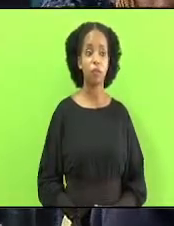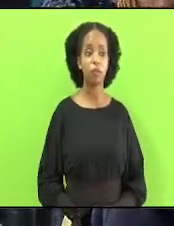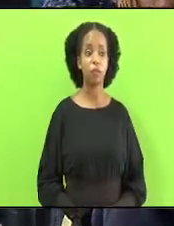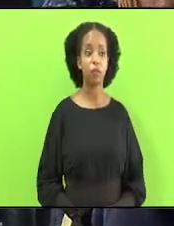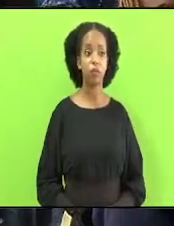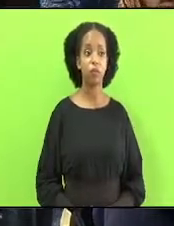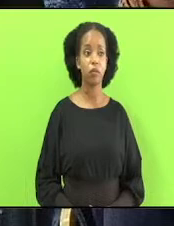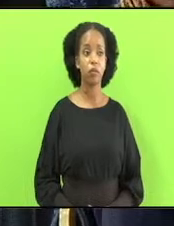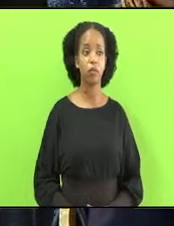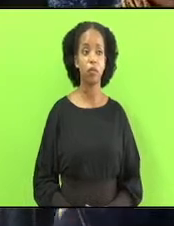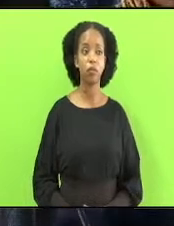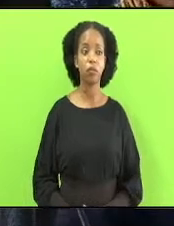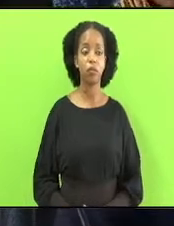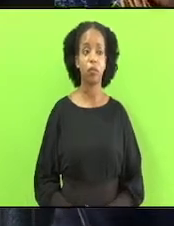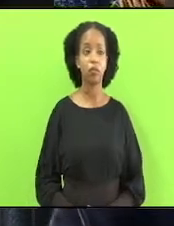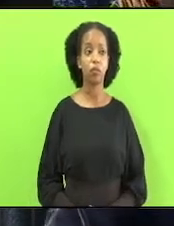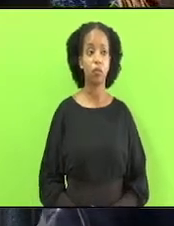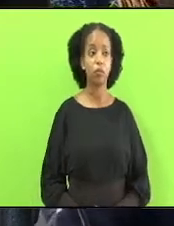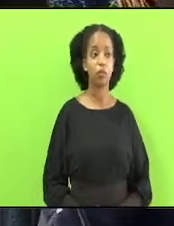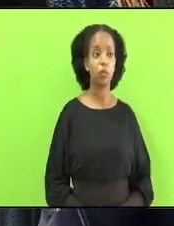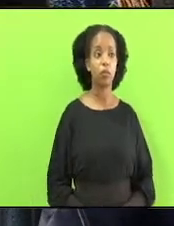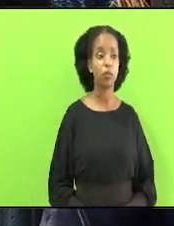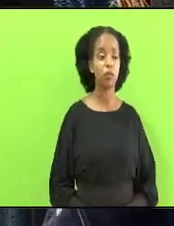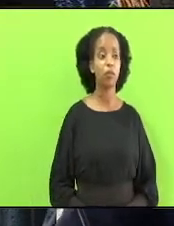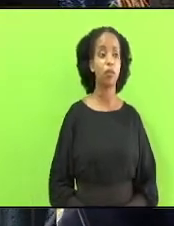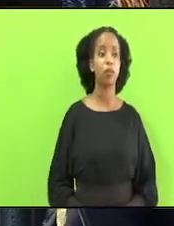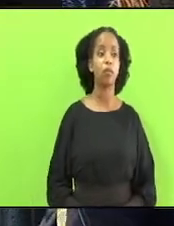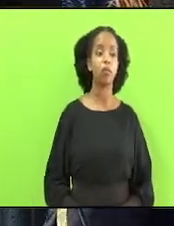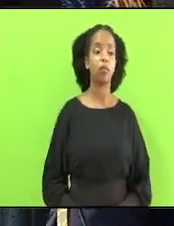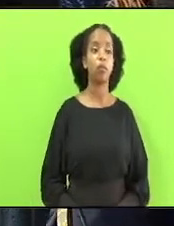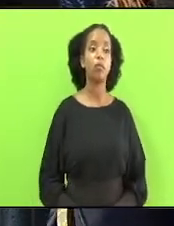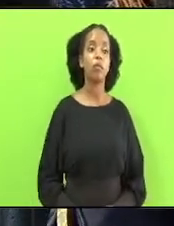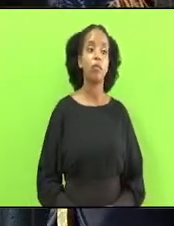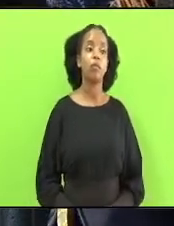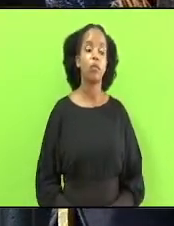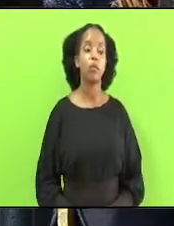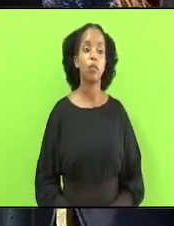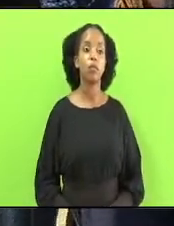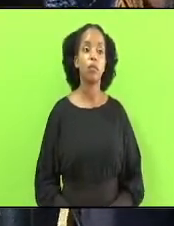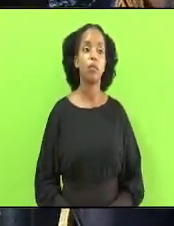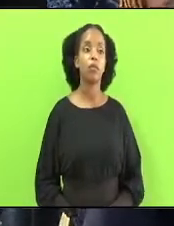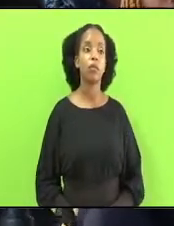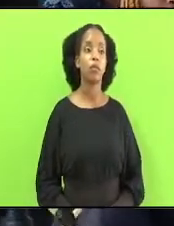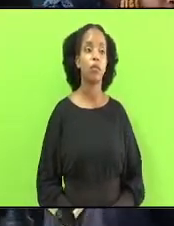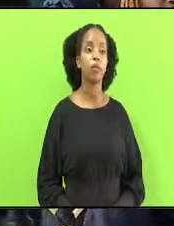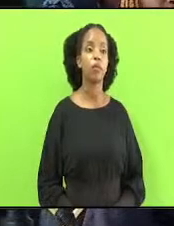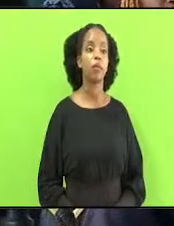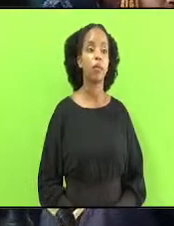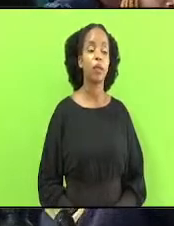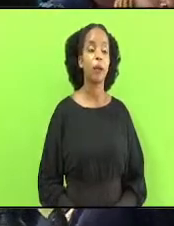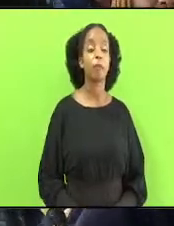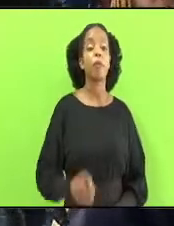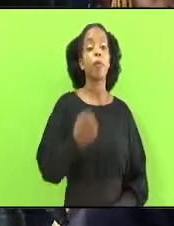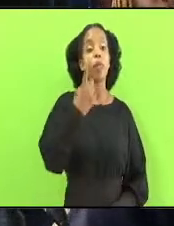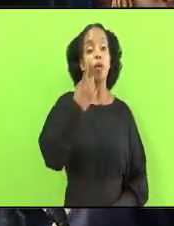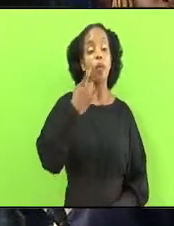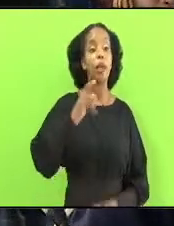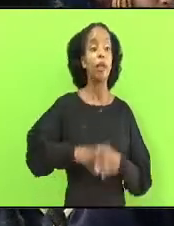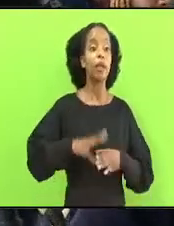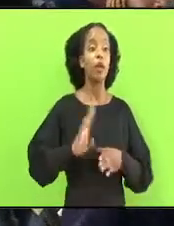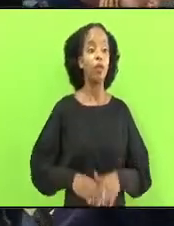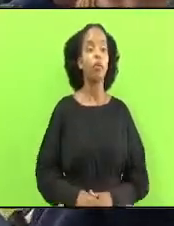ke Mahikeng Tibedi nna ke tshegetsa molaotheo. One of my main reasons why I support the bill